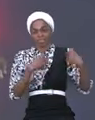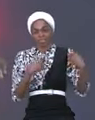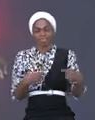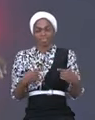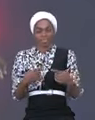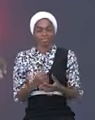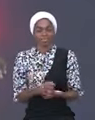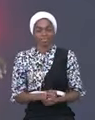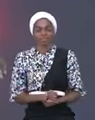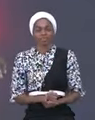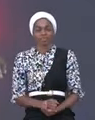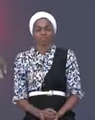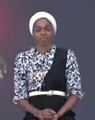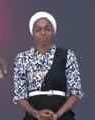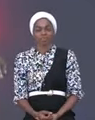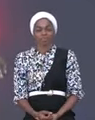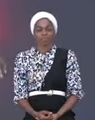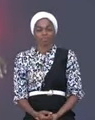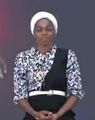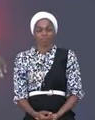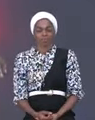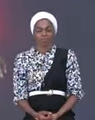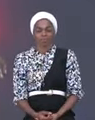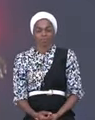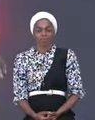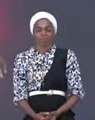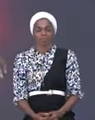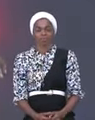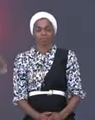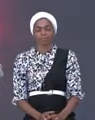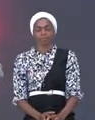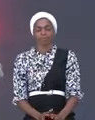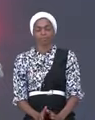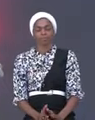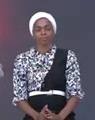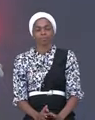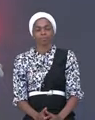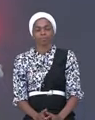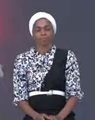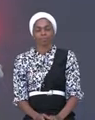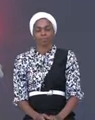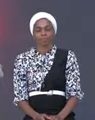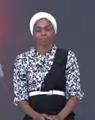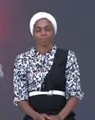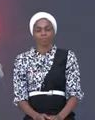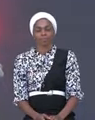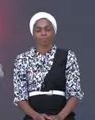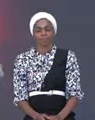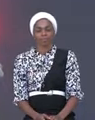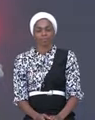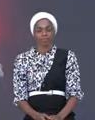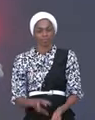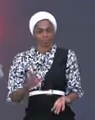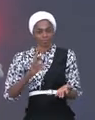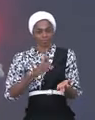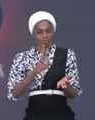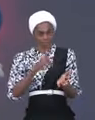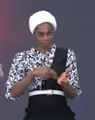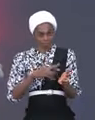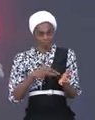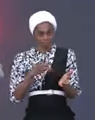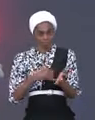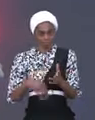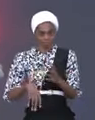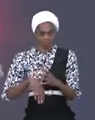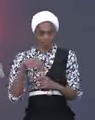my soul. For the spirit with me abide. Let the waves of temptation